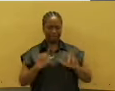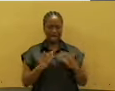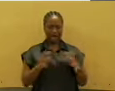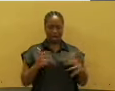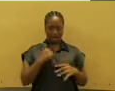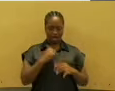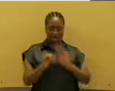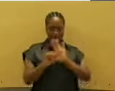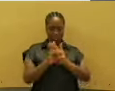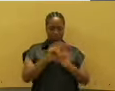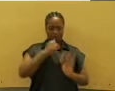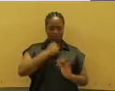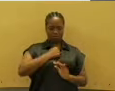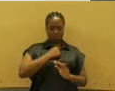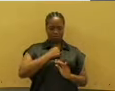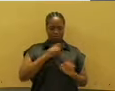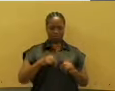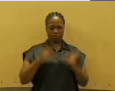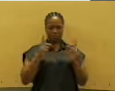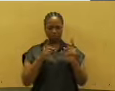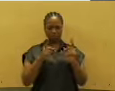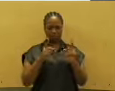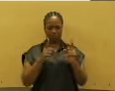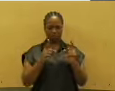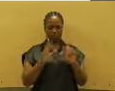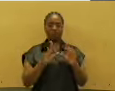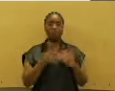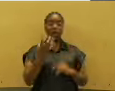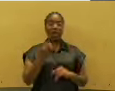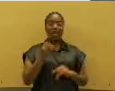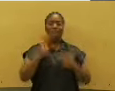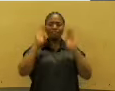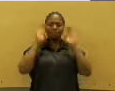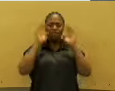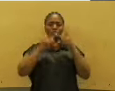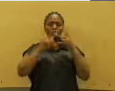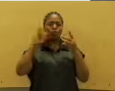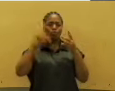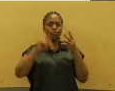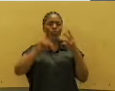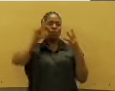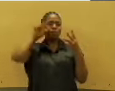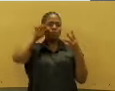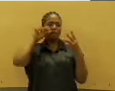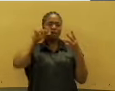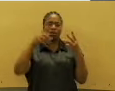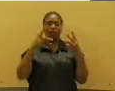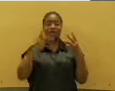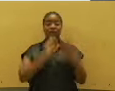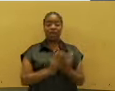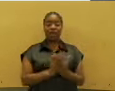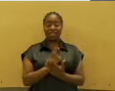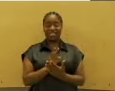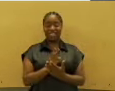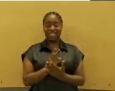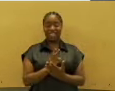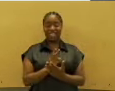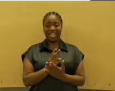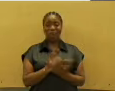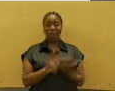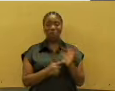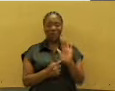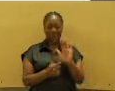identity. You also have on the social media, or rather a show, I'll be very honest, I watched a show